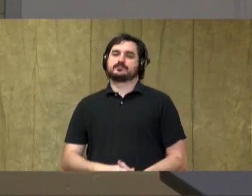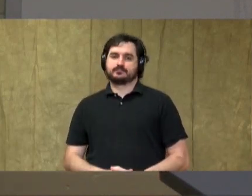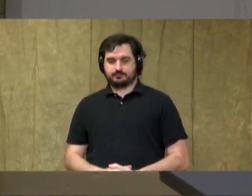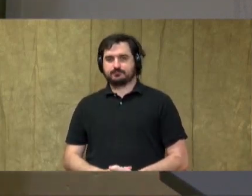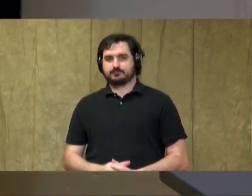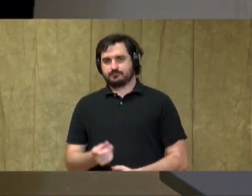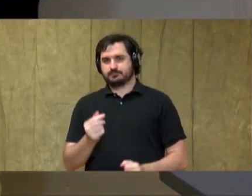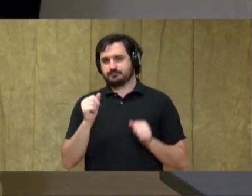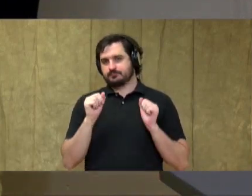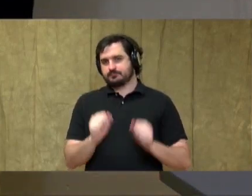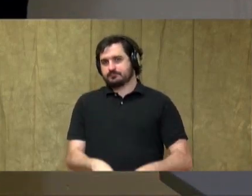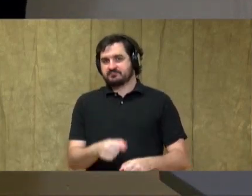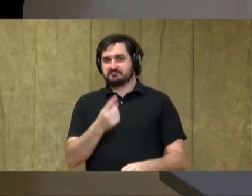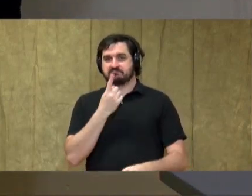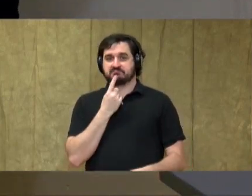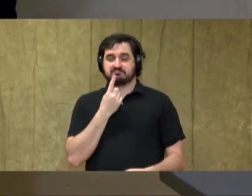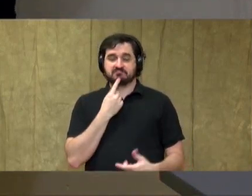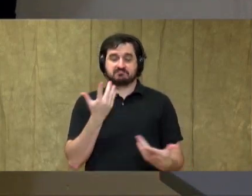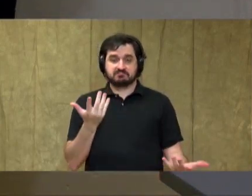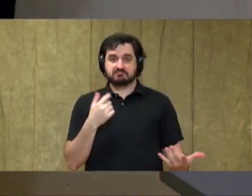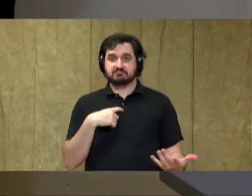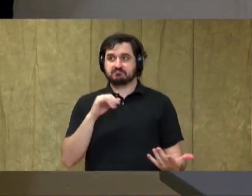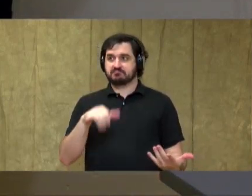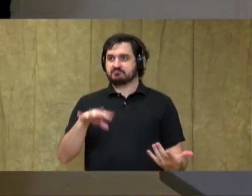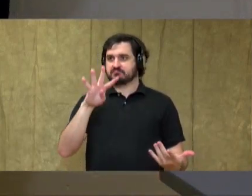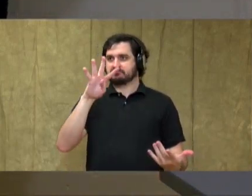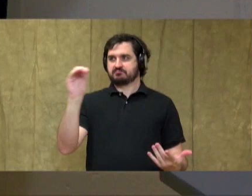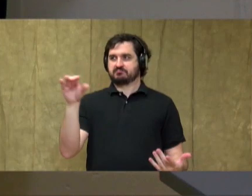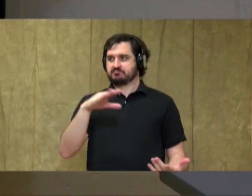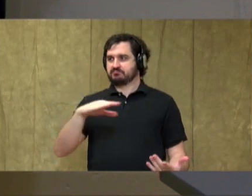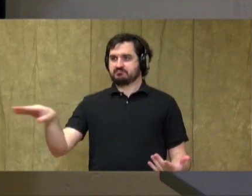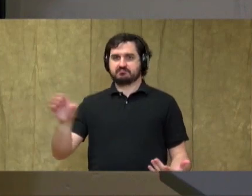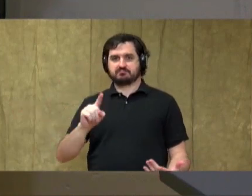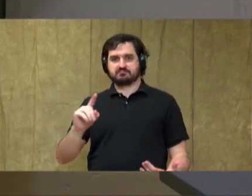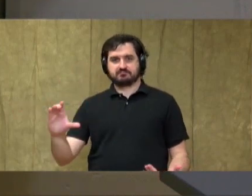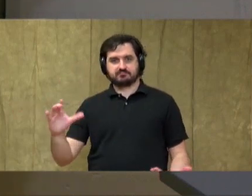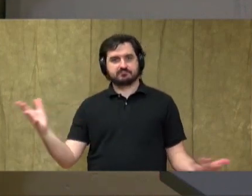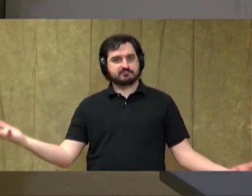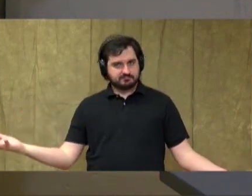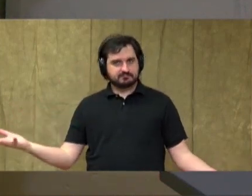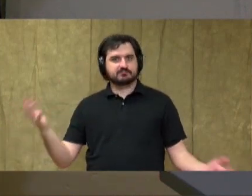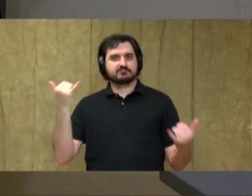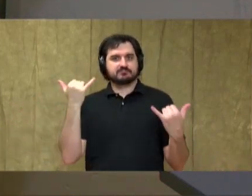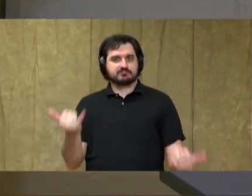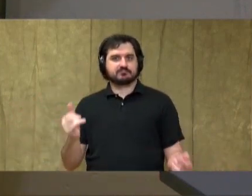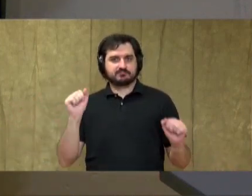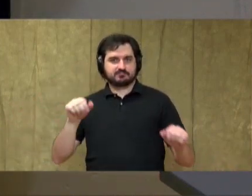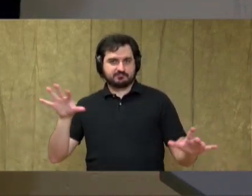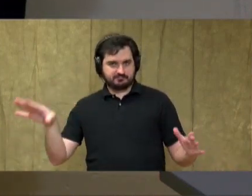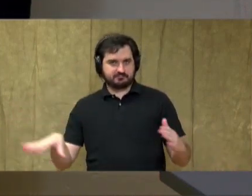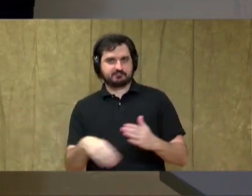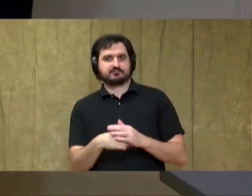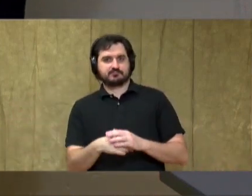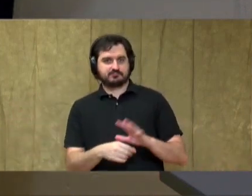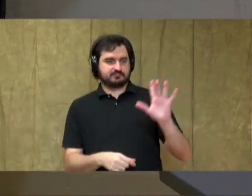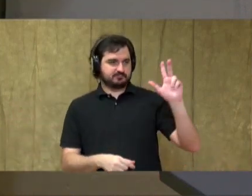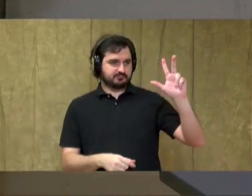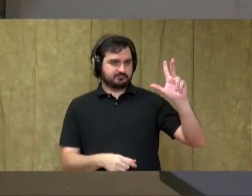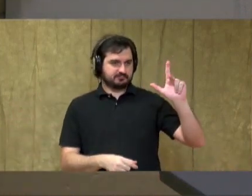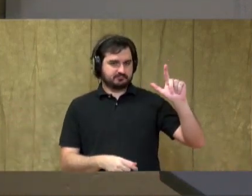So we could say, oh, that's 40 hundredths. Now we can add our